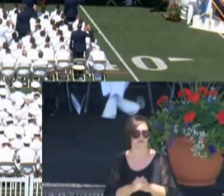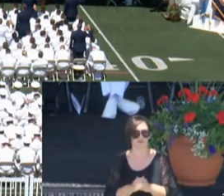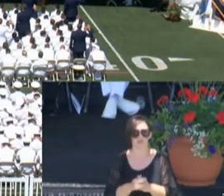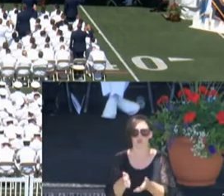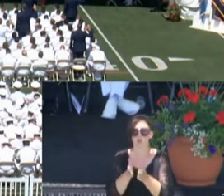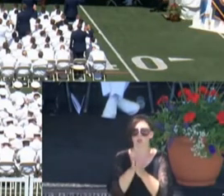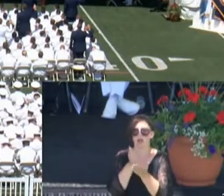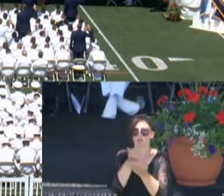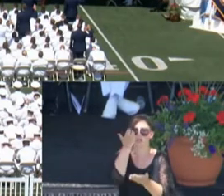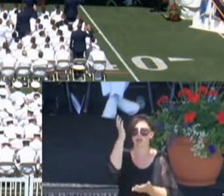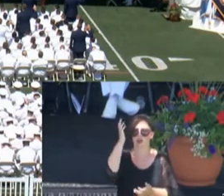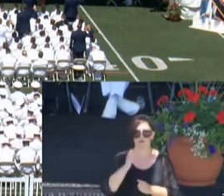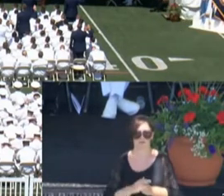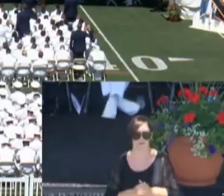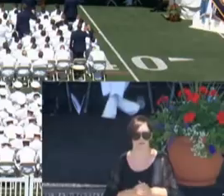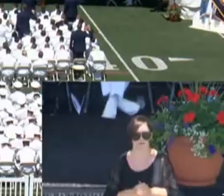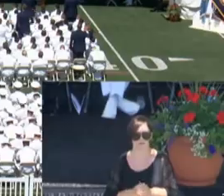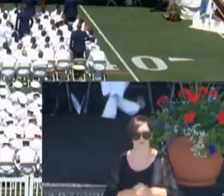help me God.